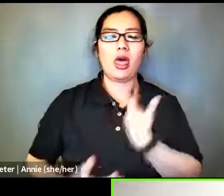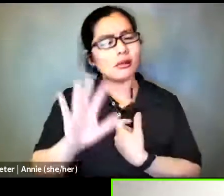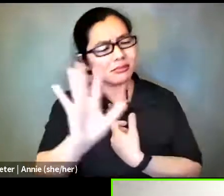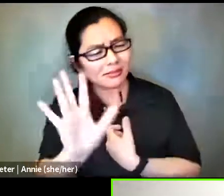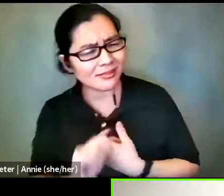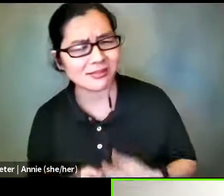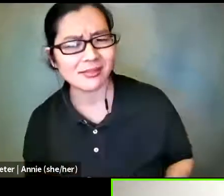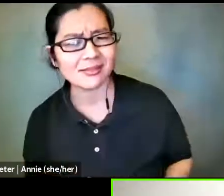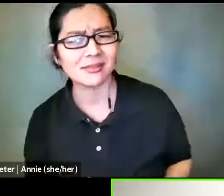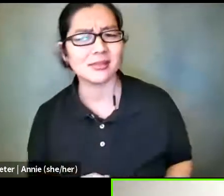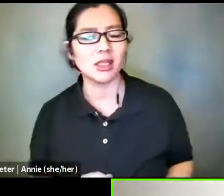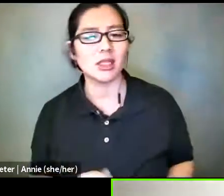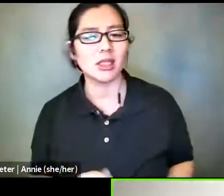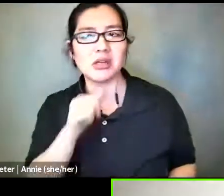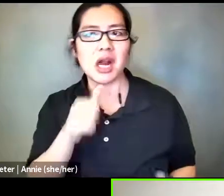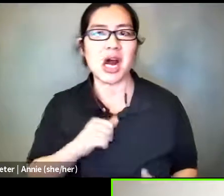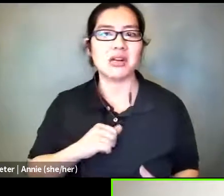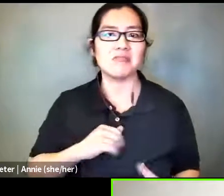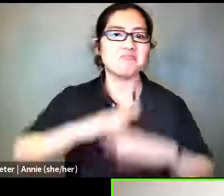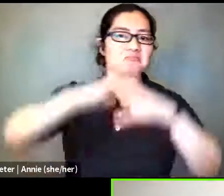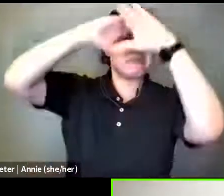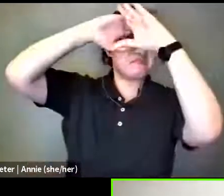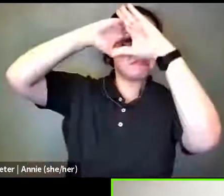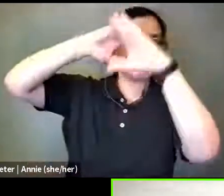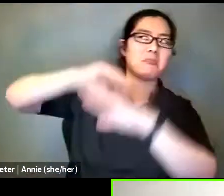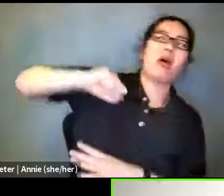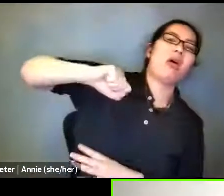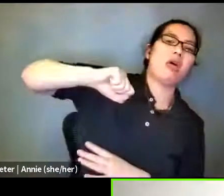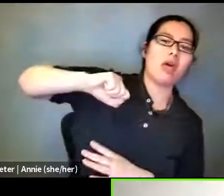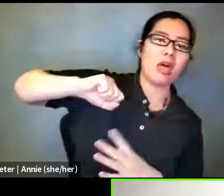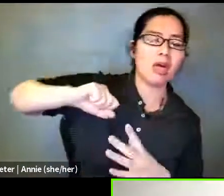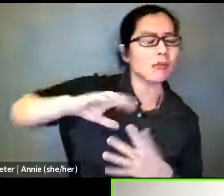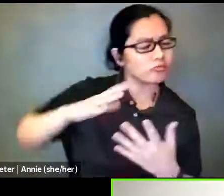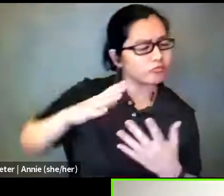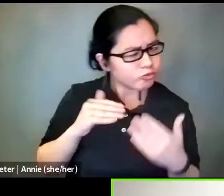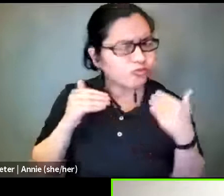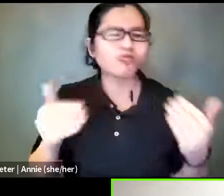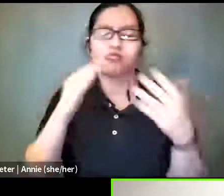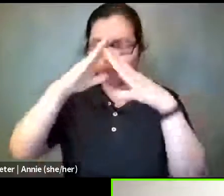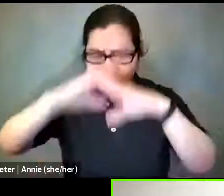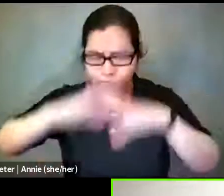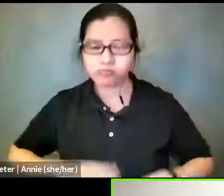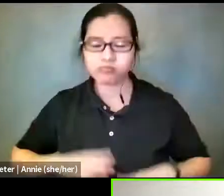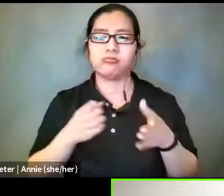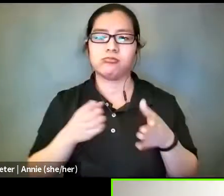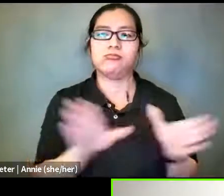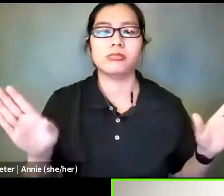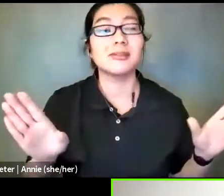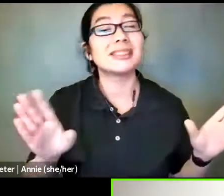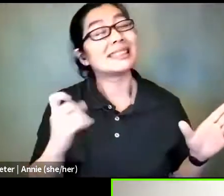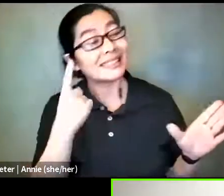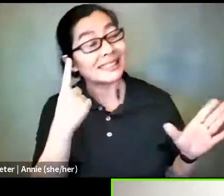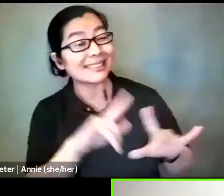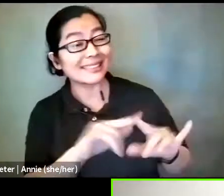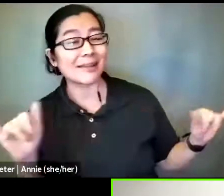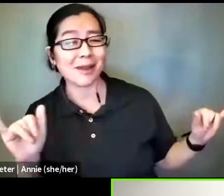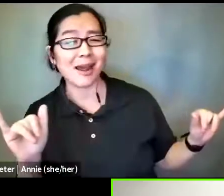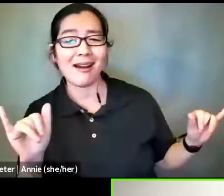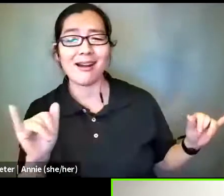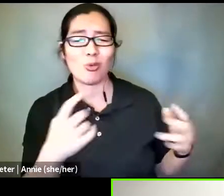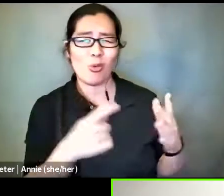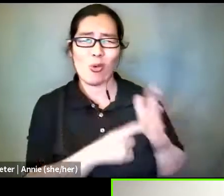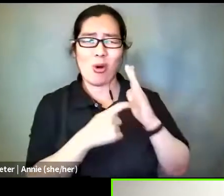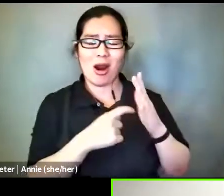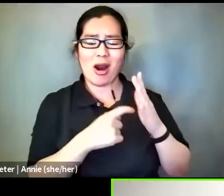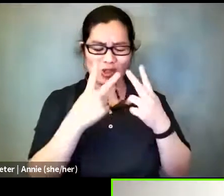that defensiveness. You can move through it. But you're going to have to do some work to unpack the why of it. Why are you feeling